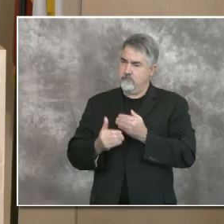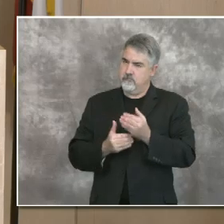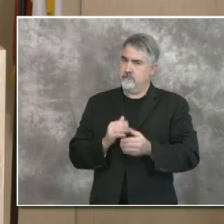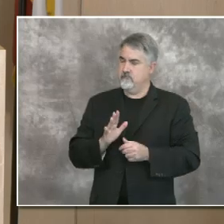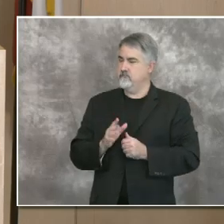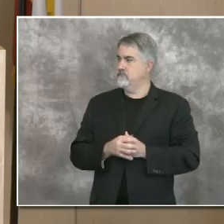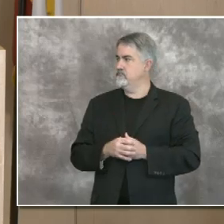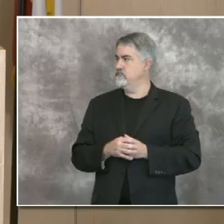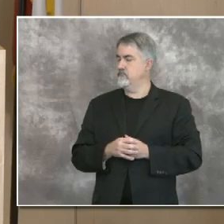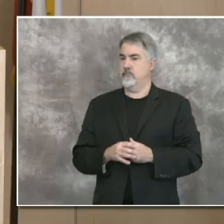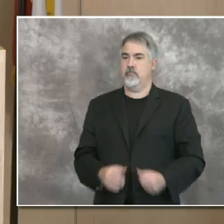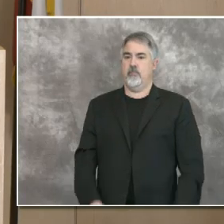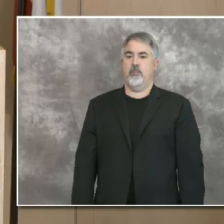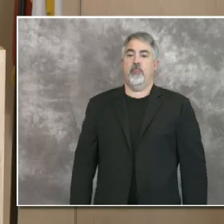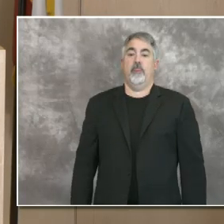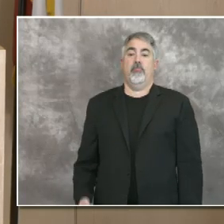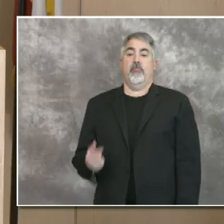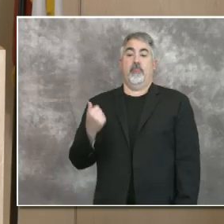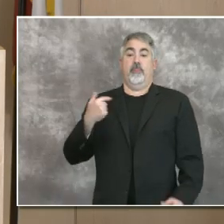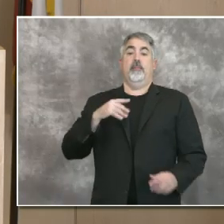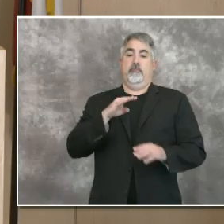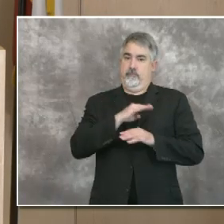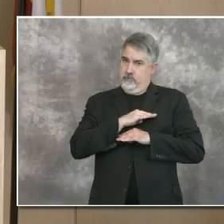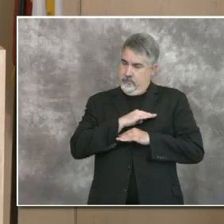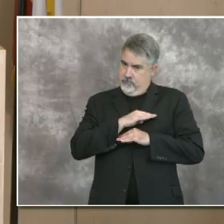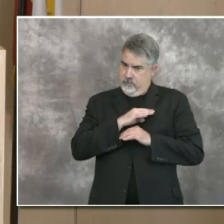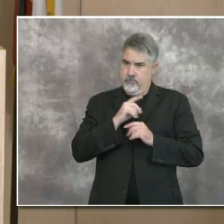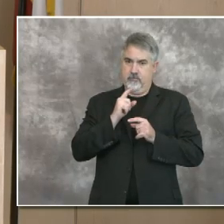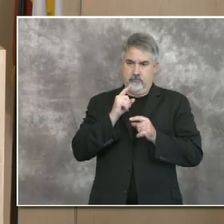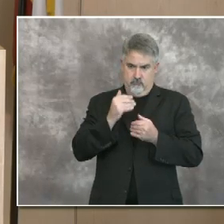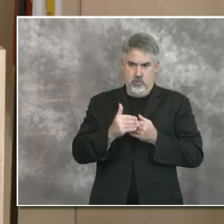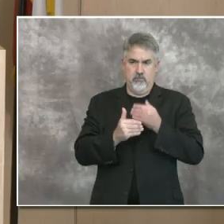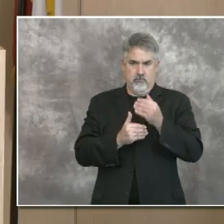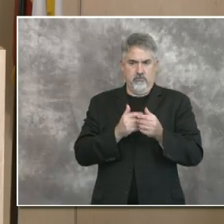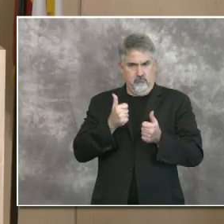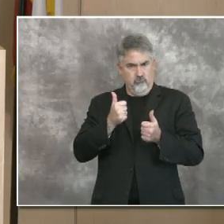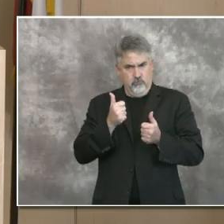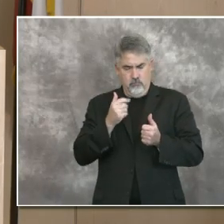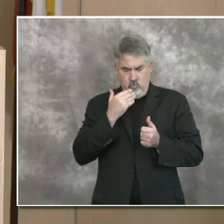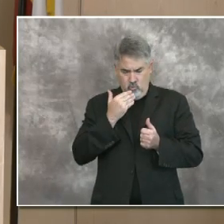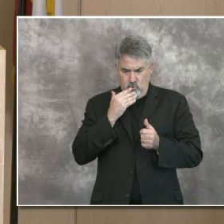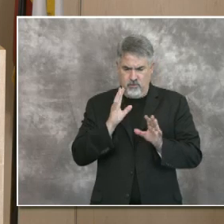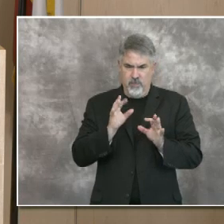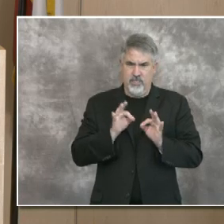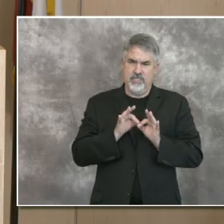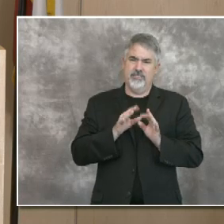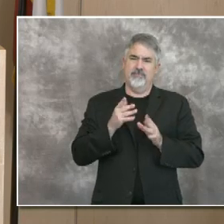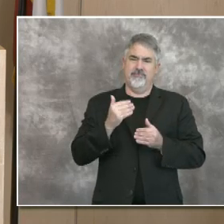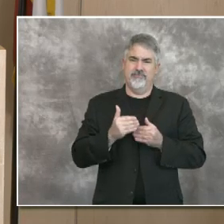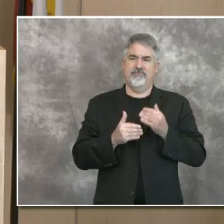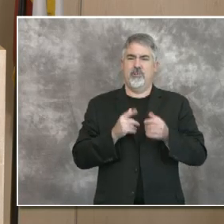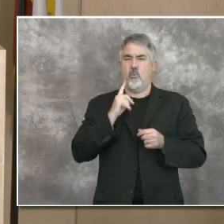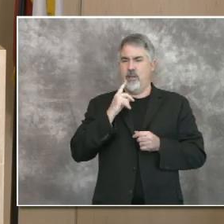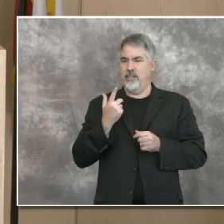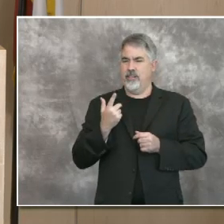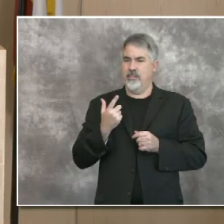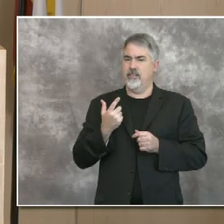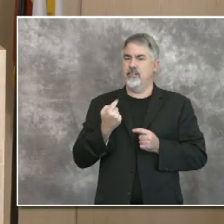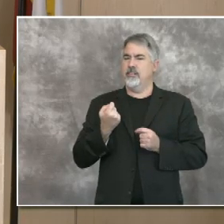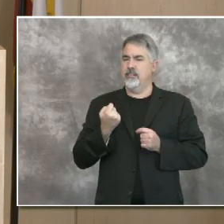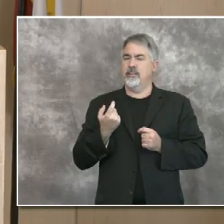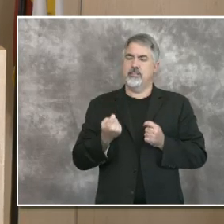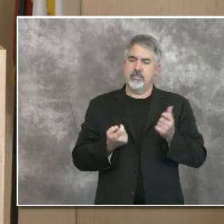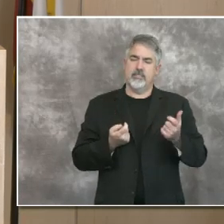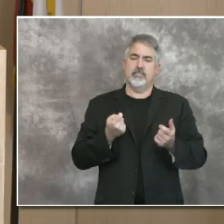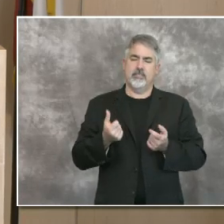everyone is satisfied with the process with opening up. But it will be a metered approach, as the governor laid out yesterday. We